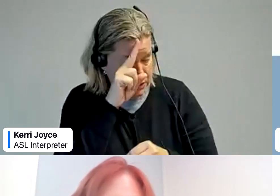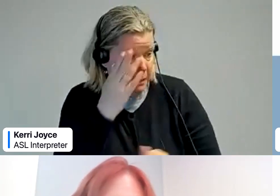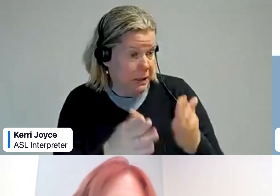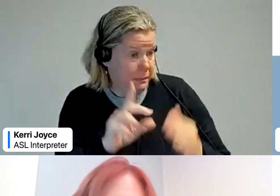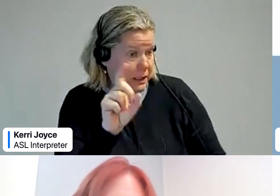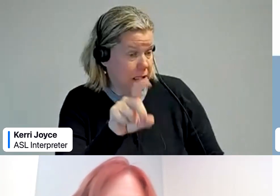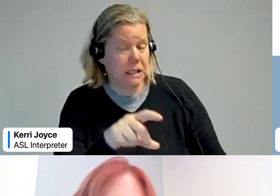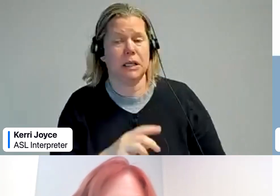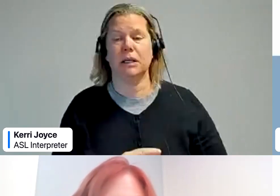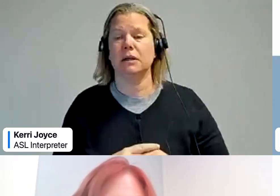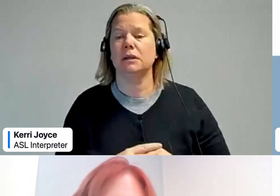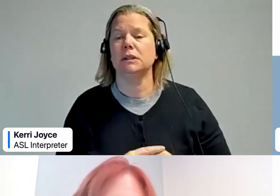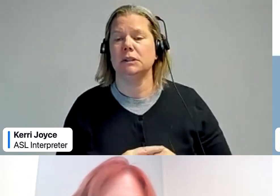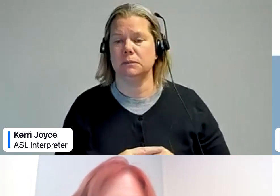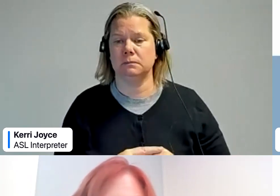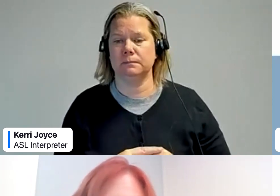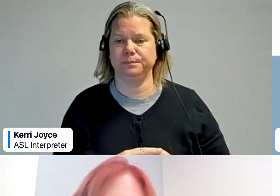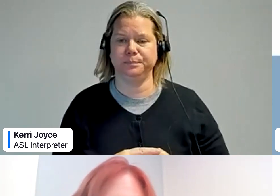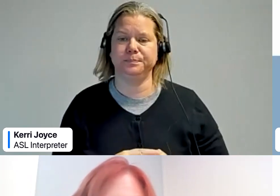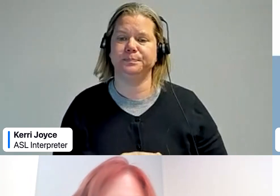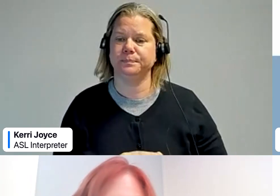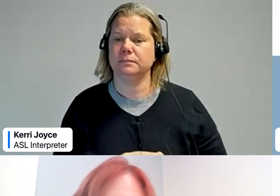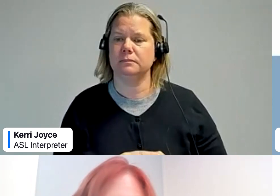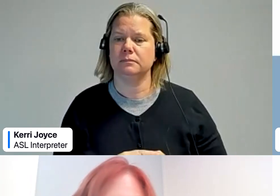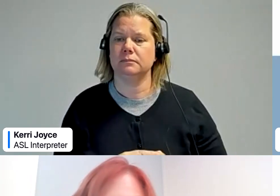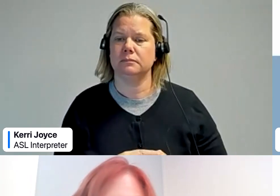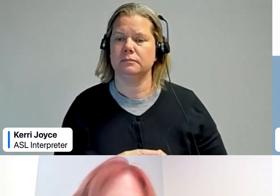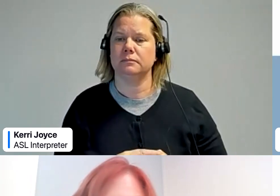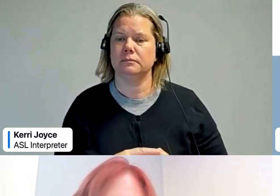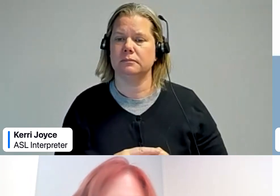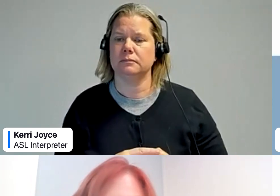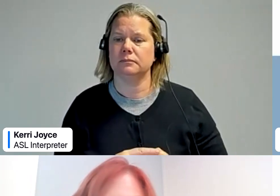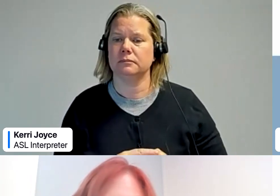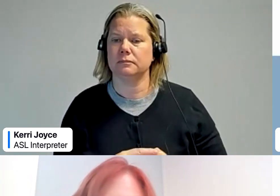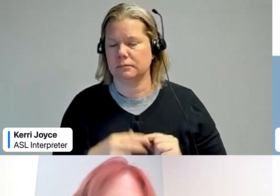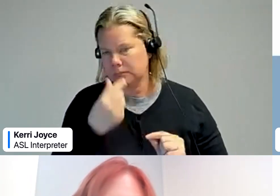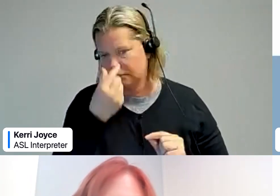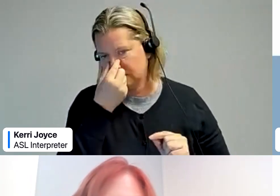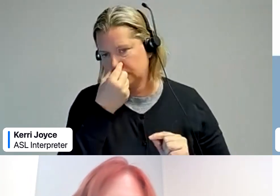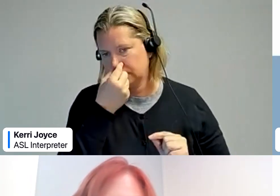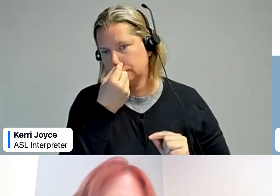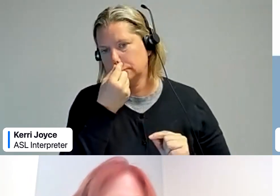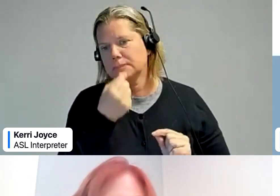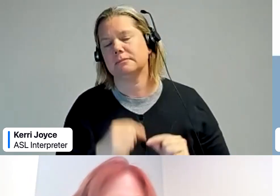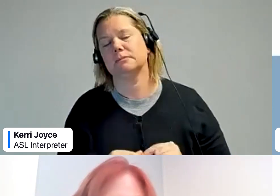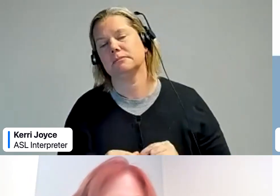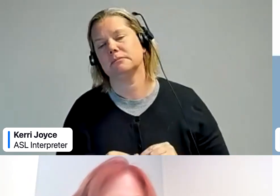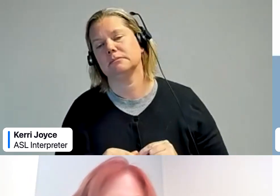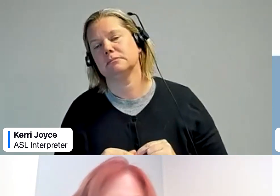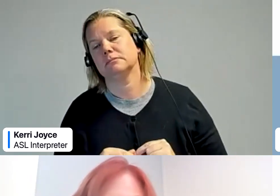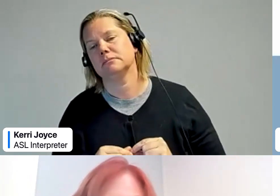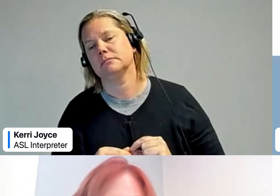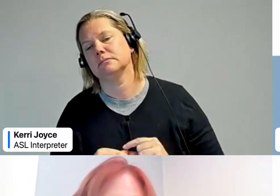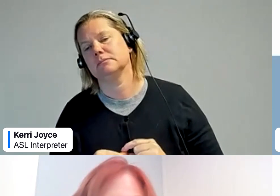the scenario we're looking at here is not the ambulances being used to transport somebody from